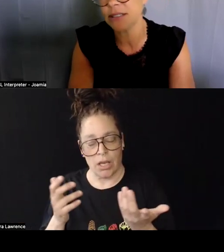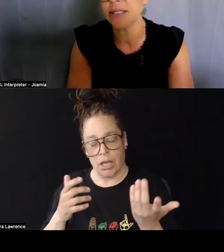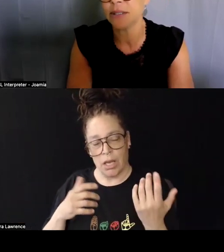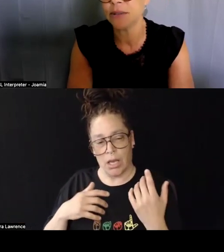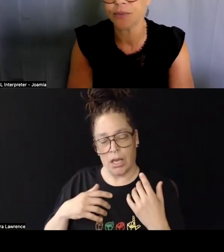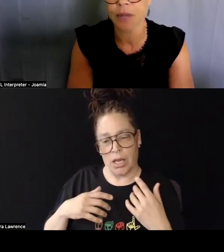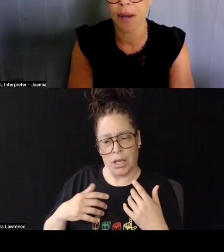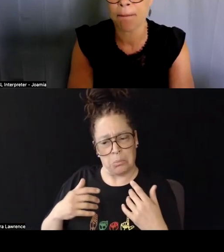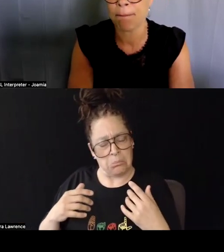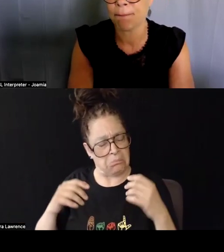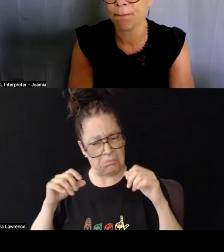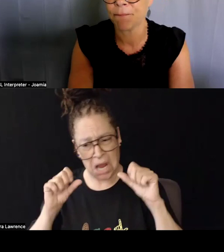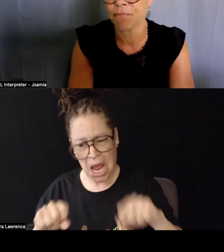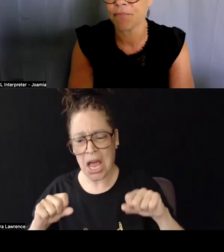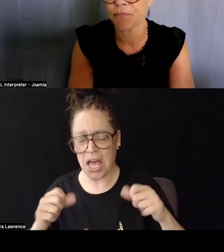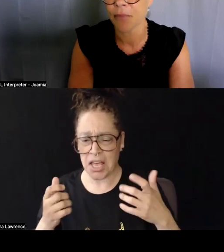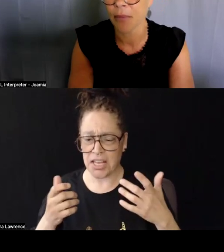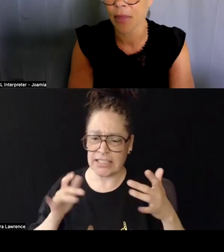children,